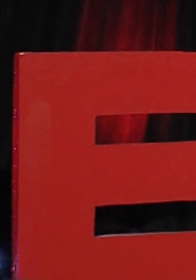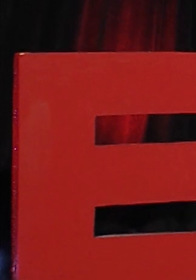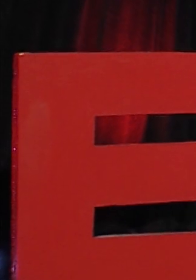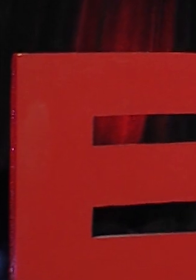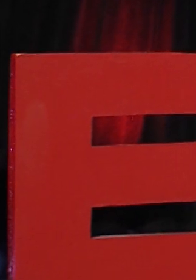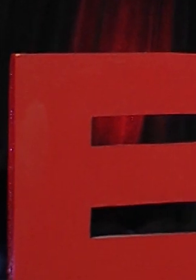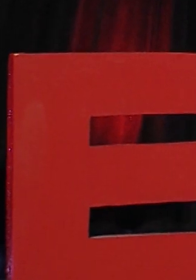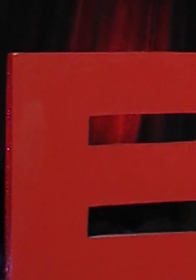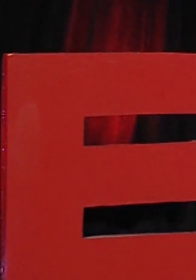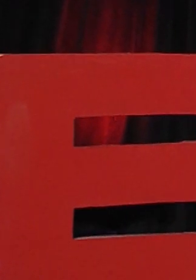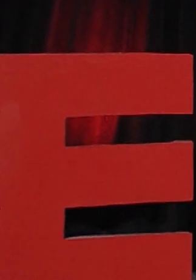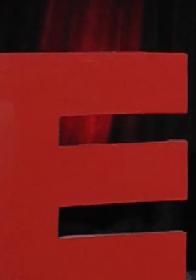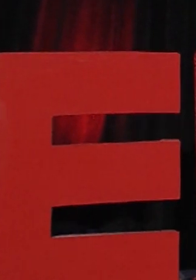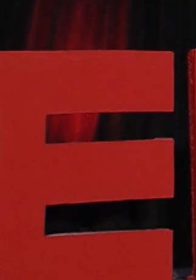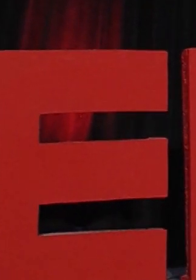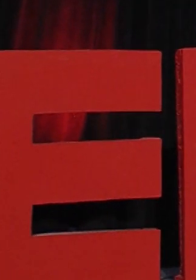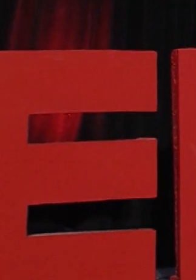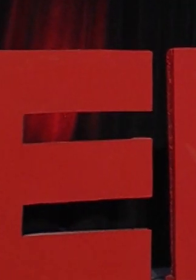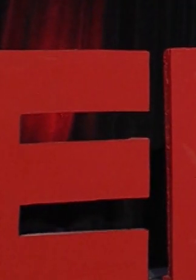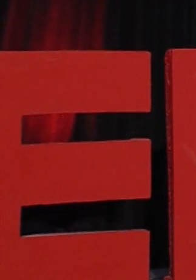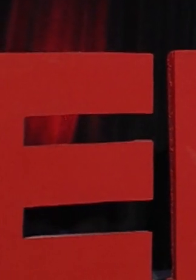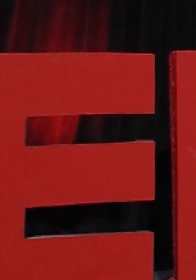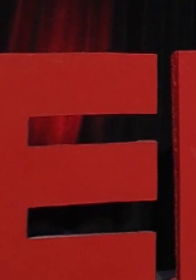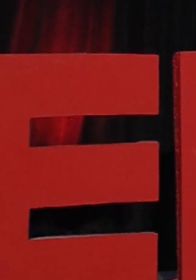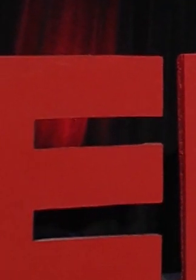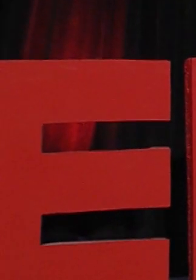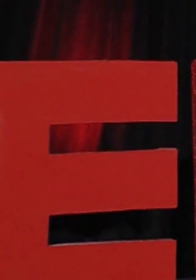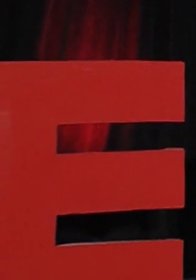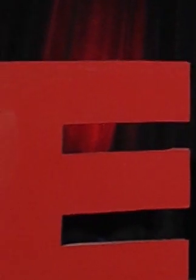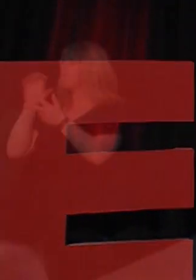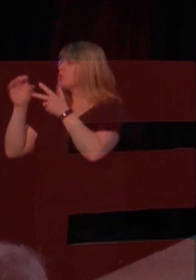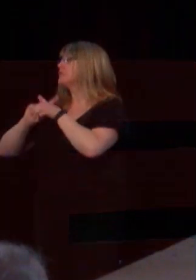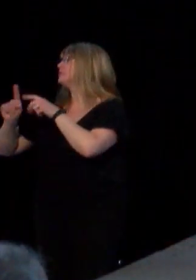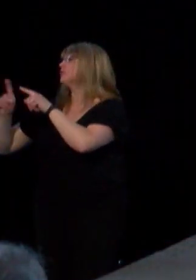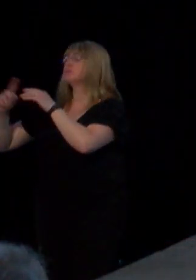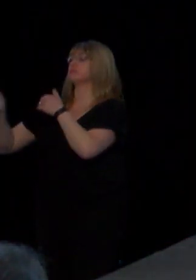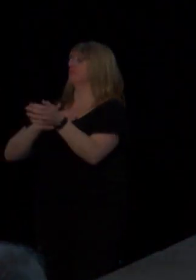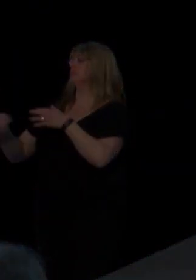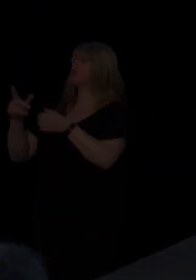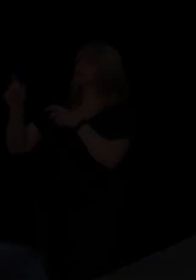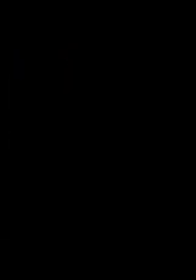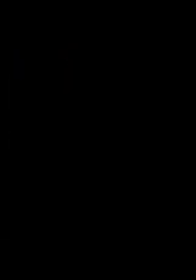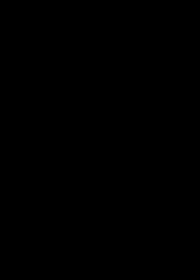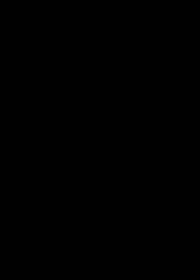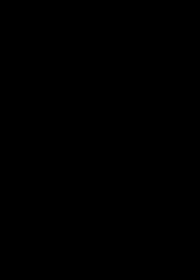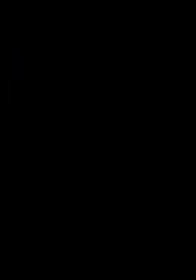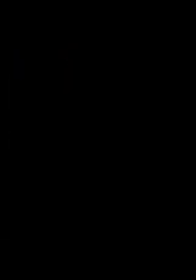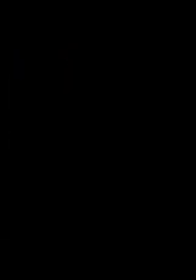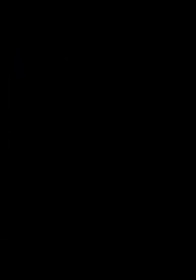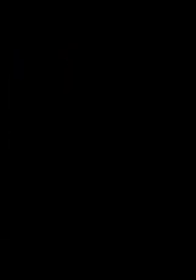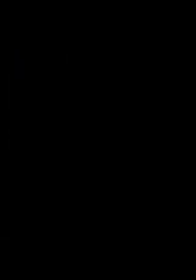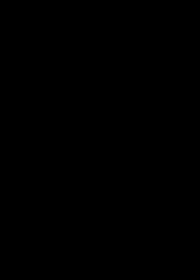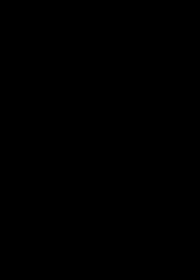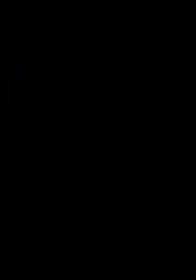and to receive comprehensive information on all methods of communication, to understand that sign language does not